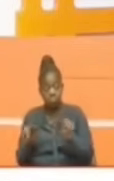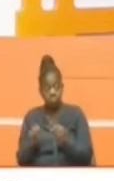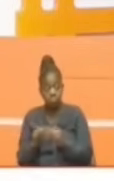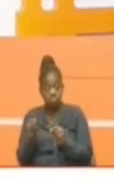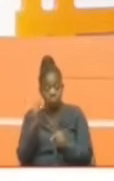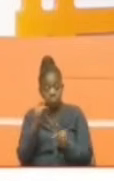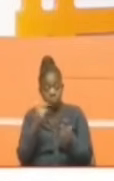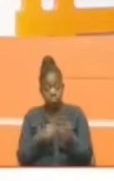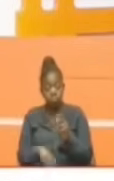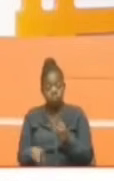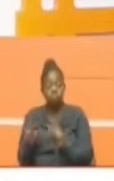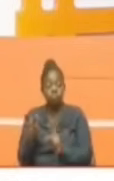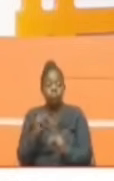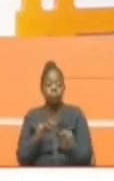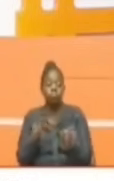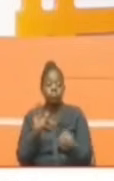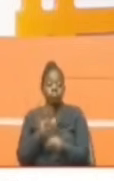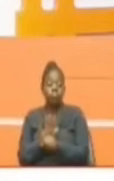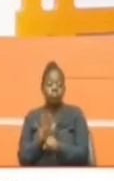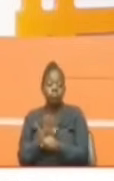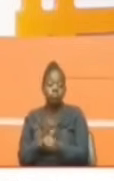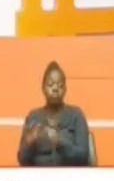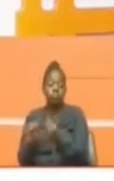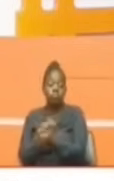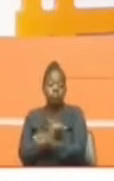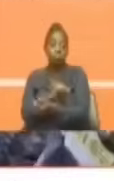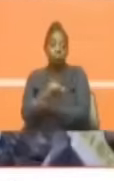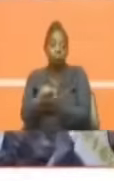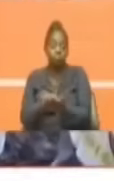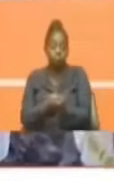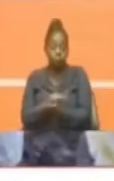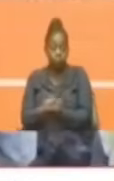abantu bakitadde ku bantu abasusse okwonoona obutonde.